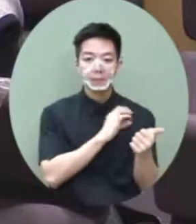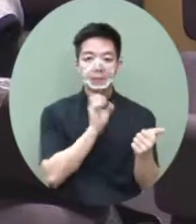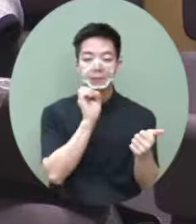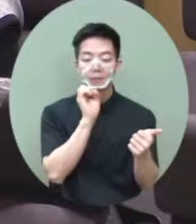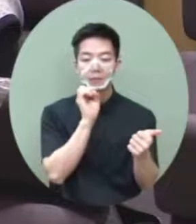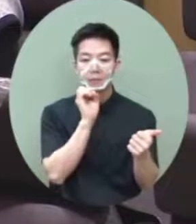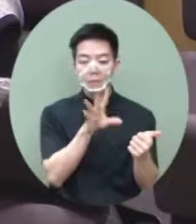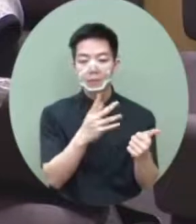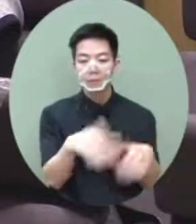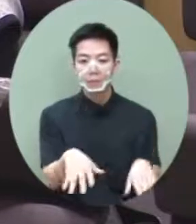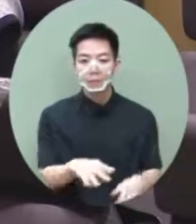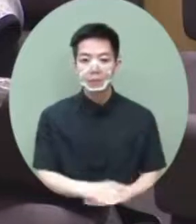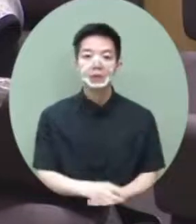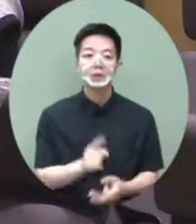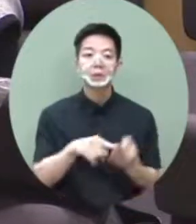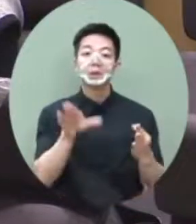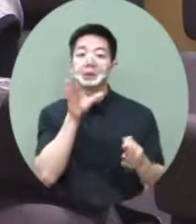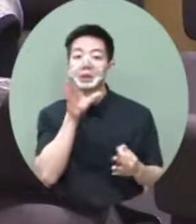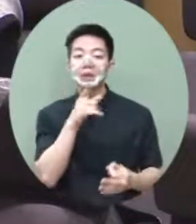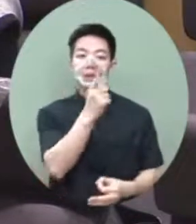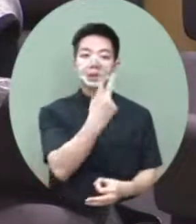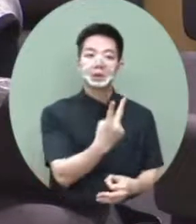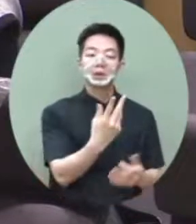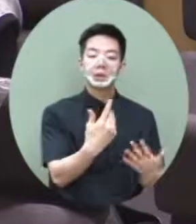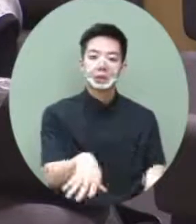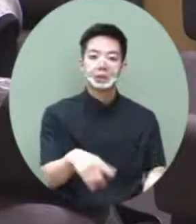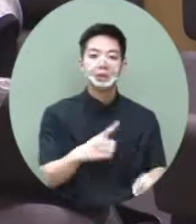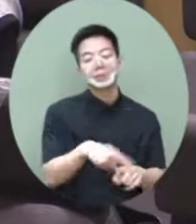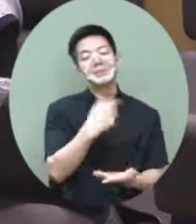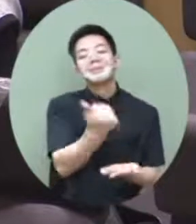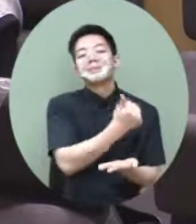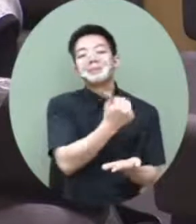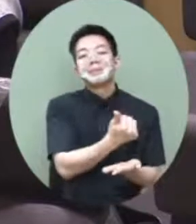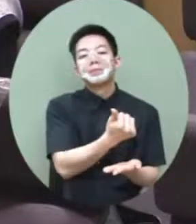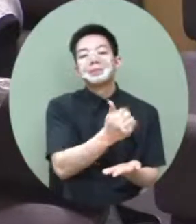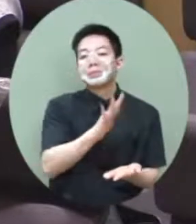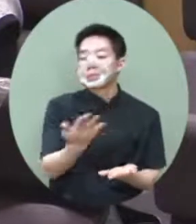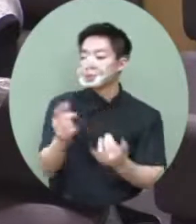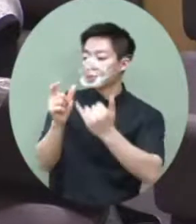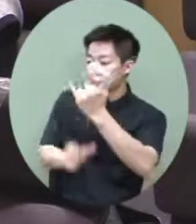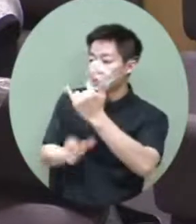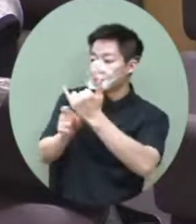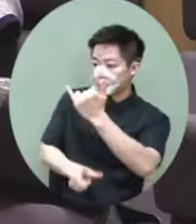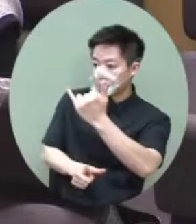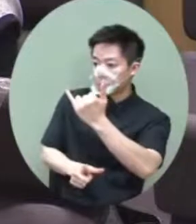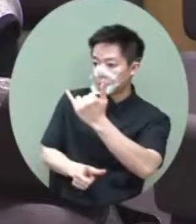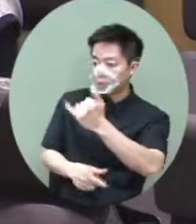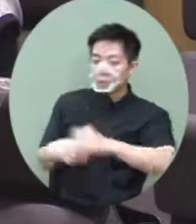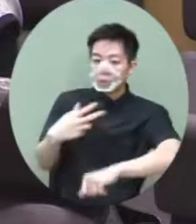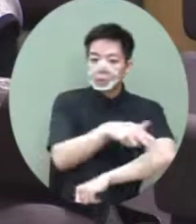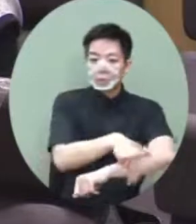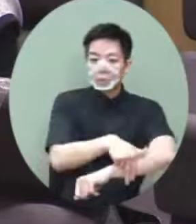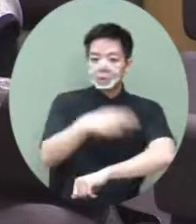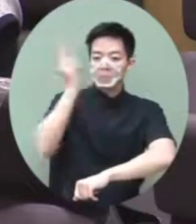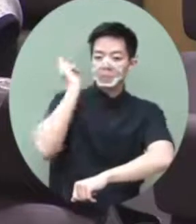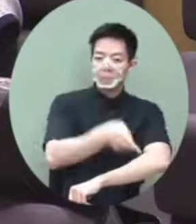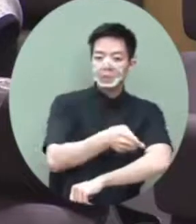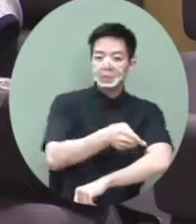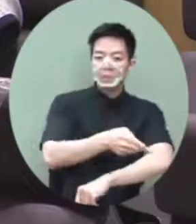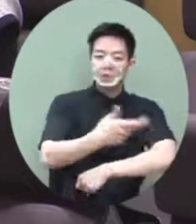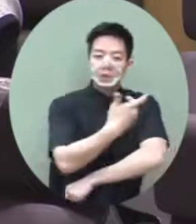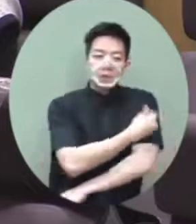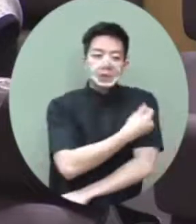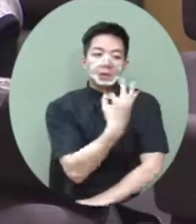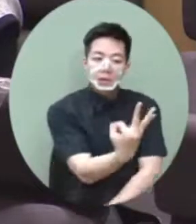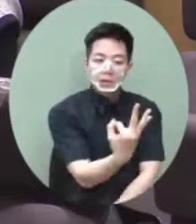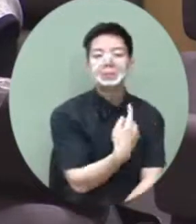allowed in. And some people said that two doses of BioNTech is a complete course. That was the saying previously. But